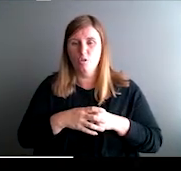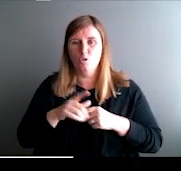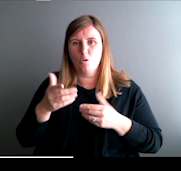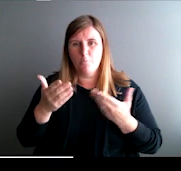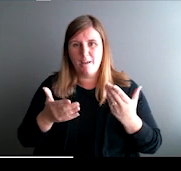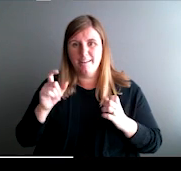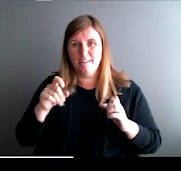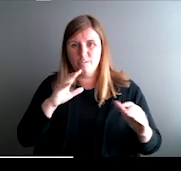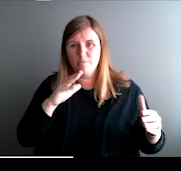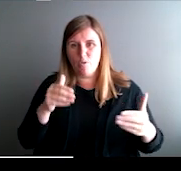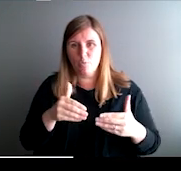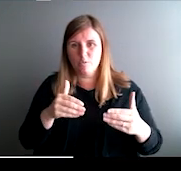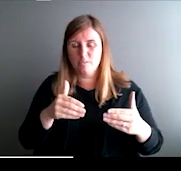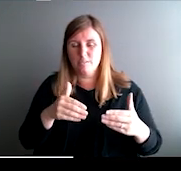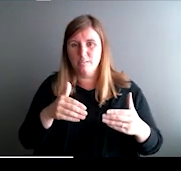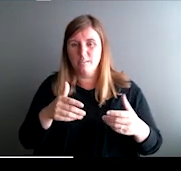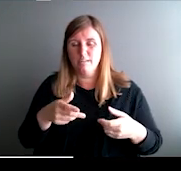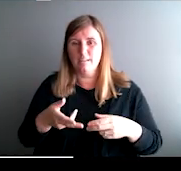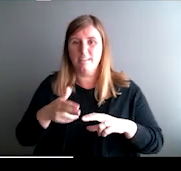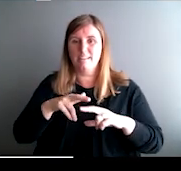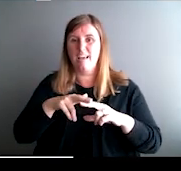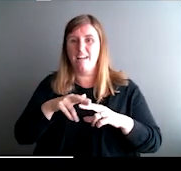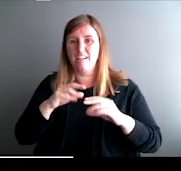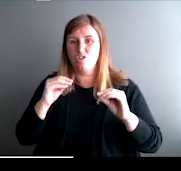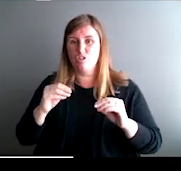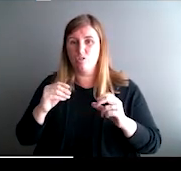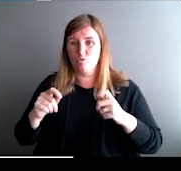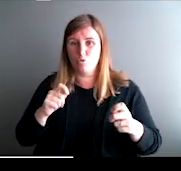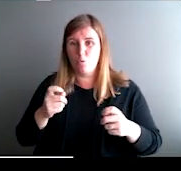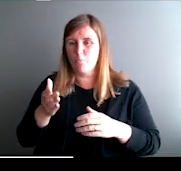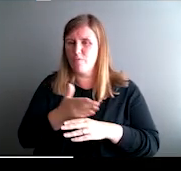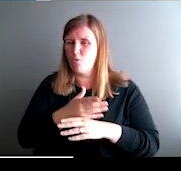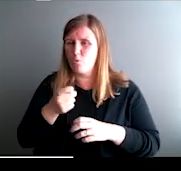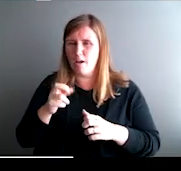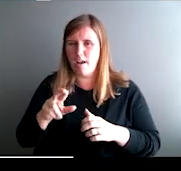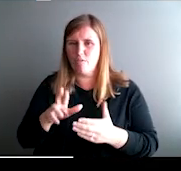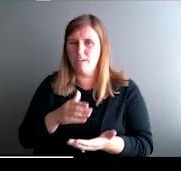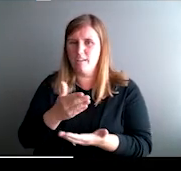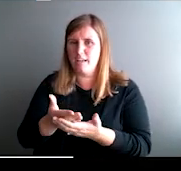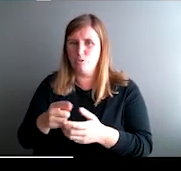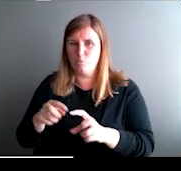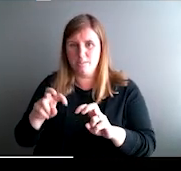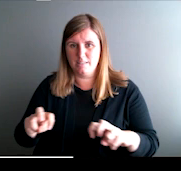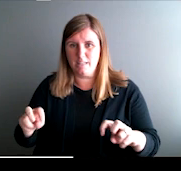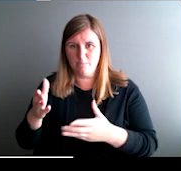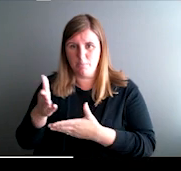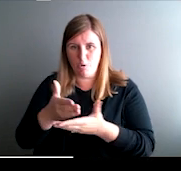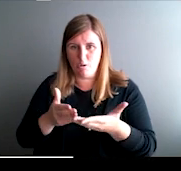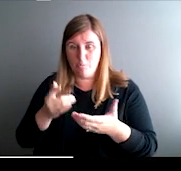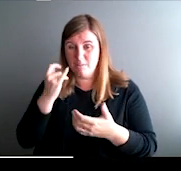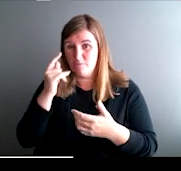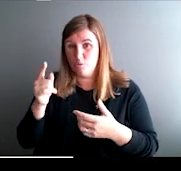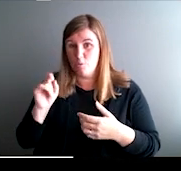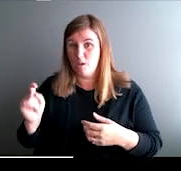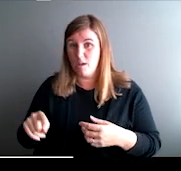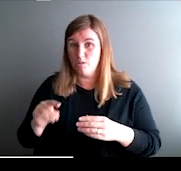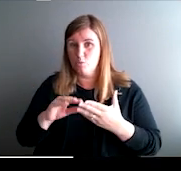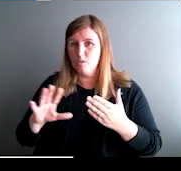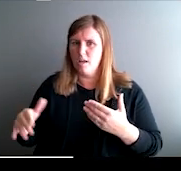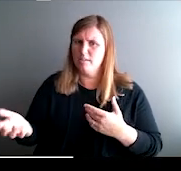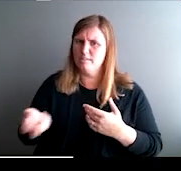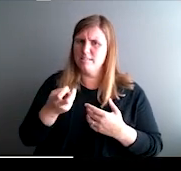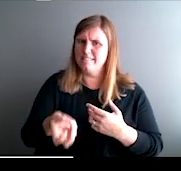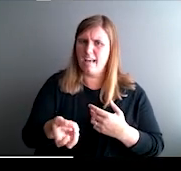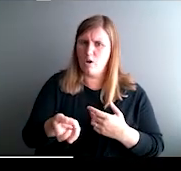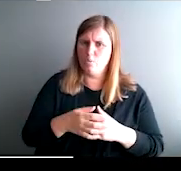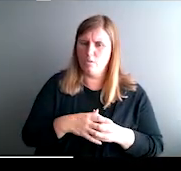need to focus on gaining instructional control before you ever get to the assessment piece. Because if you ask the student, hey buddy, sit